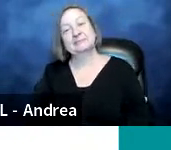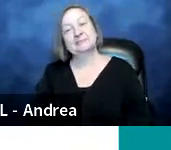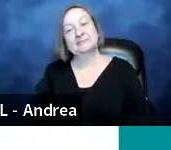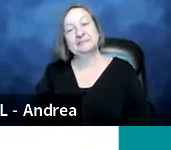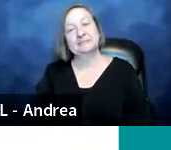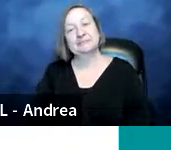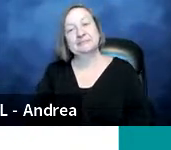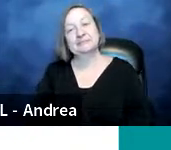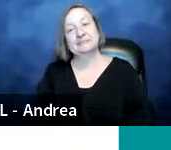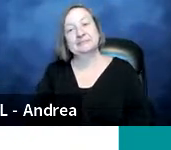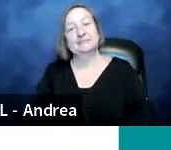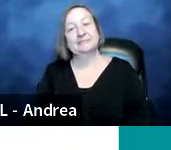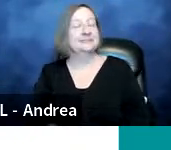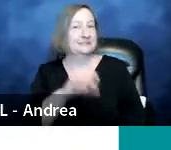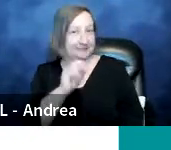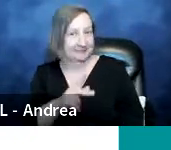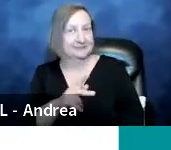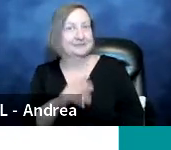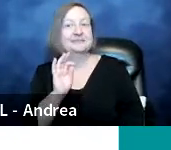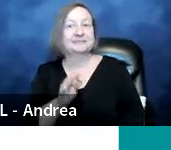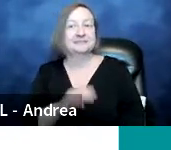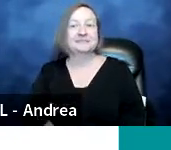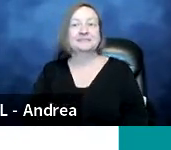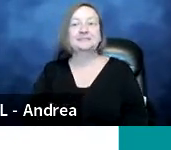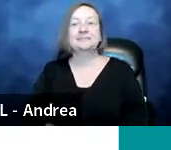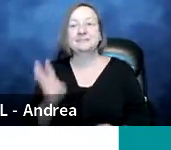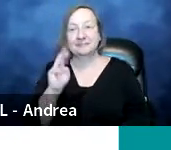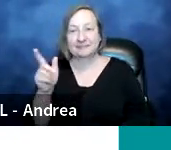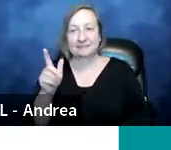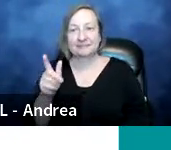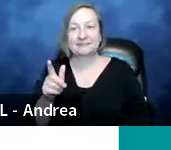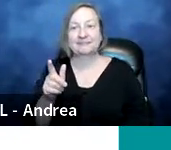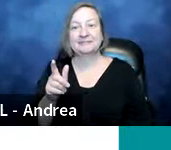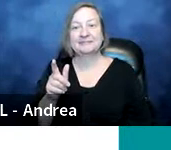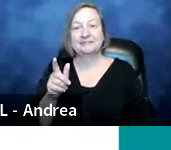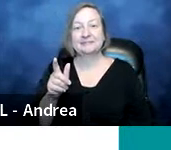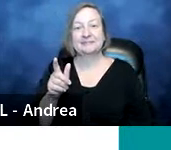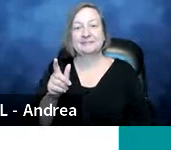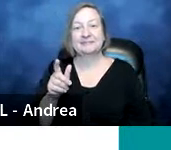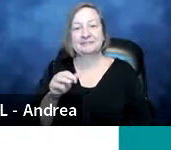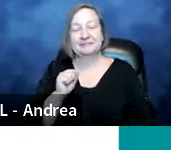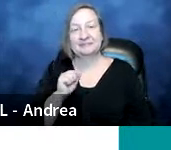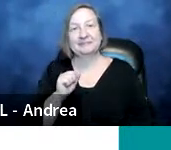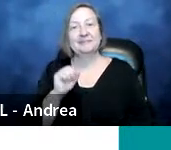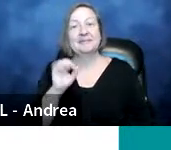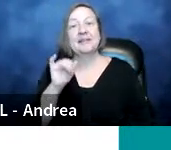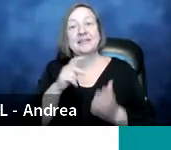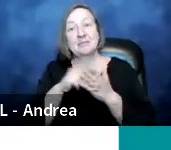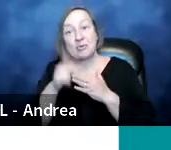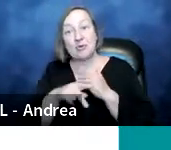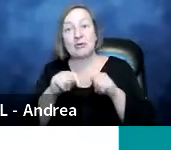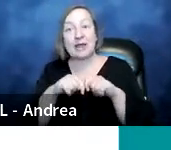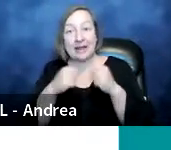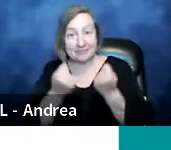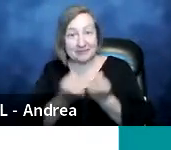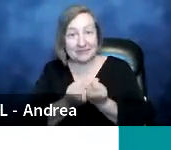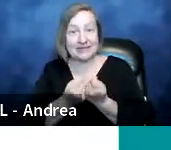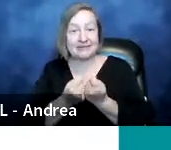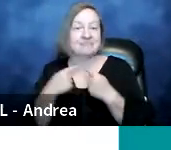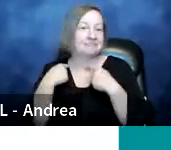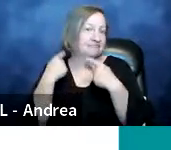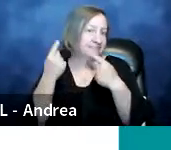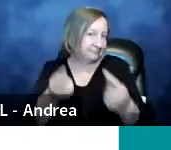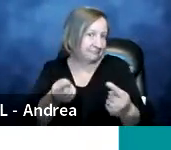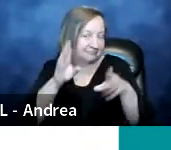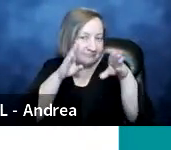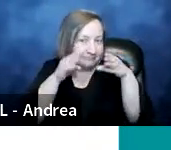Okay. Well, the program team has been dedicated